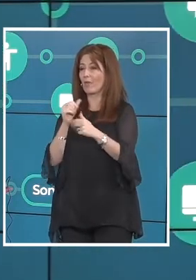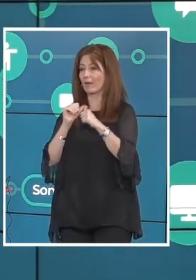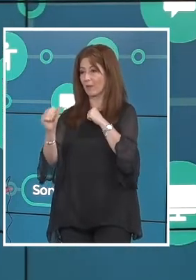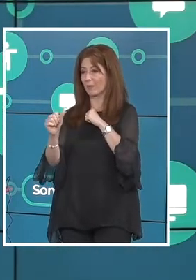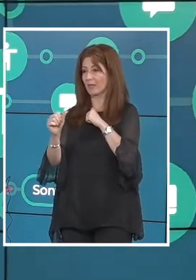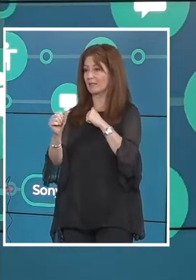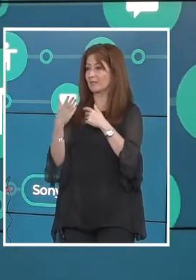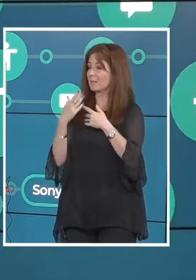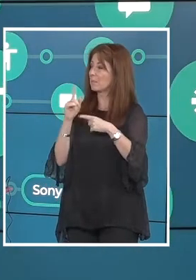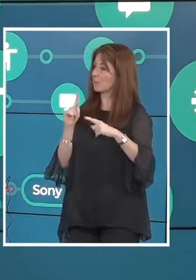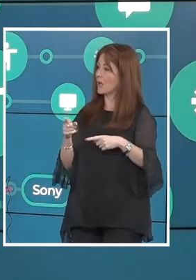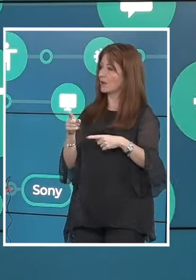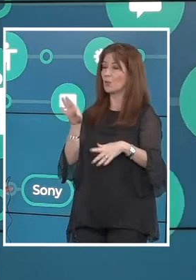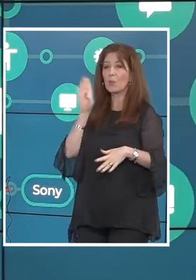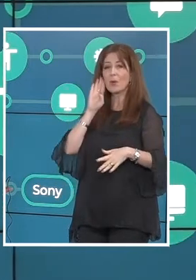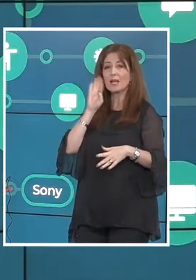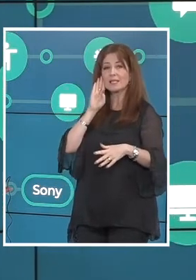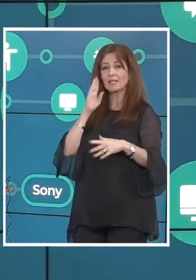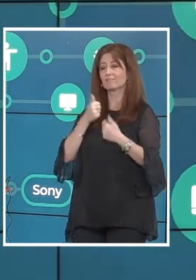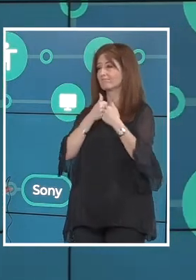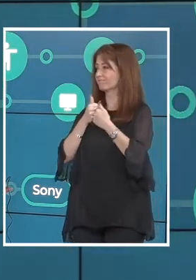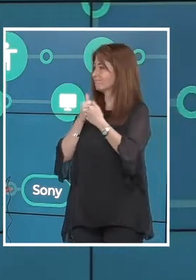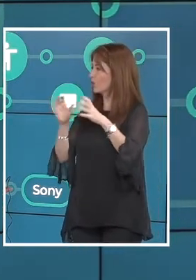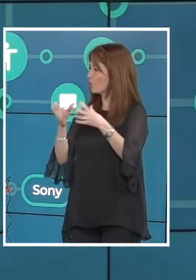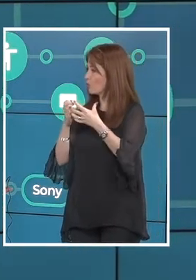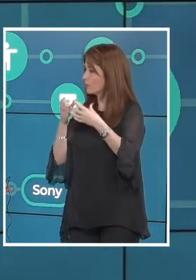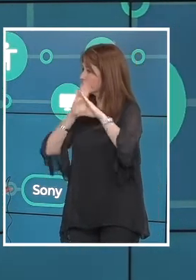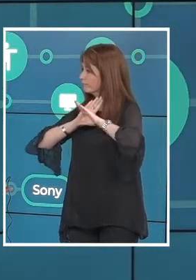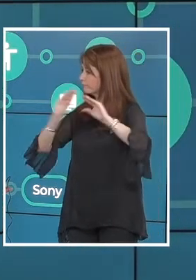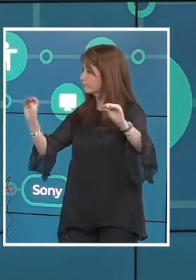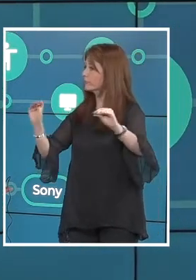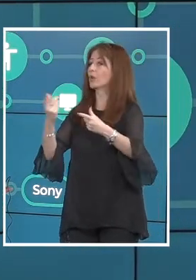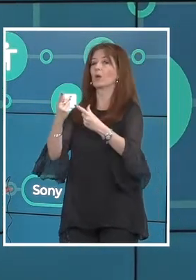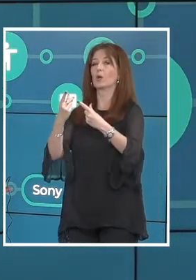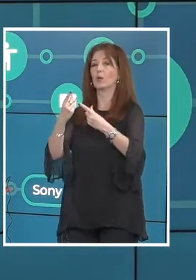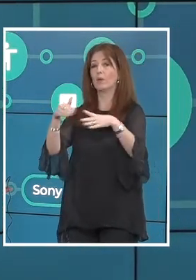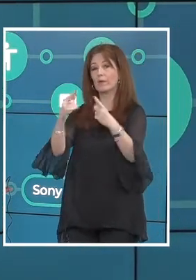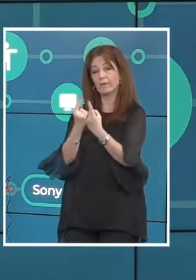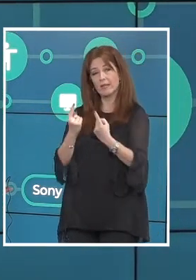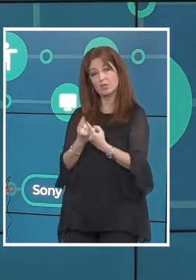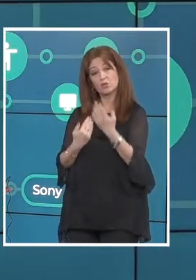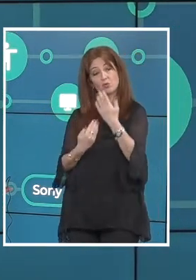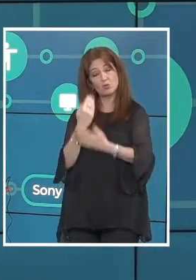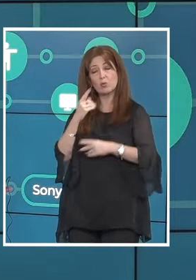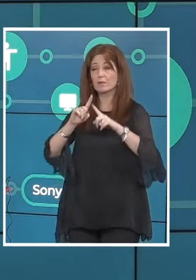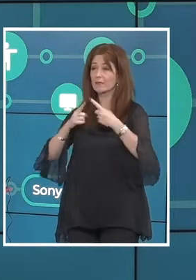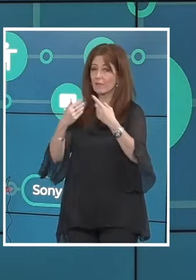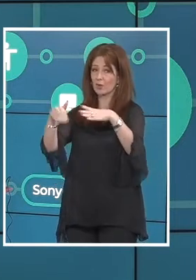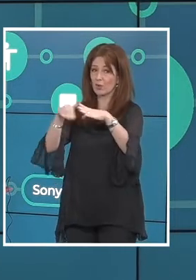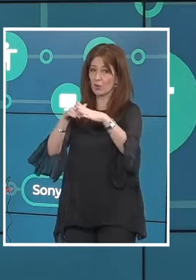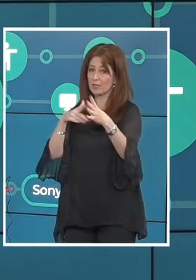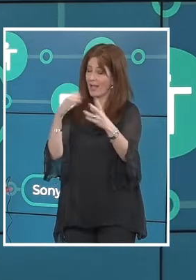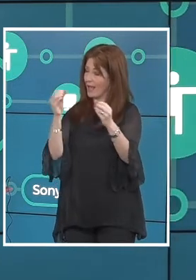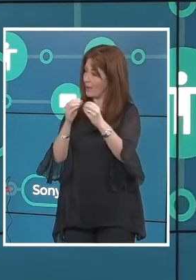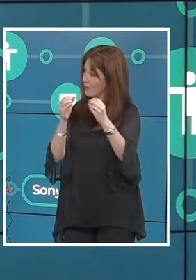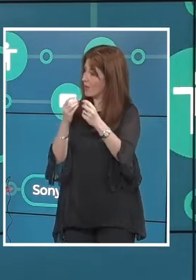listening to different advocacy groups to share with them what accessibility features are new and different in our apps and websites, but also